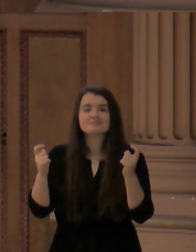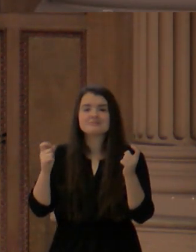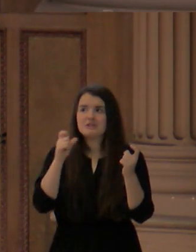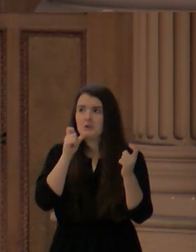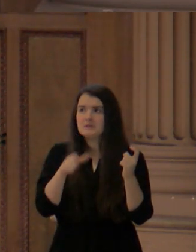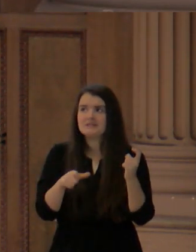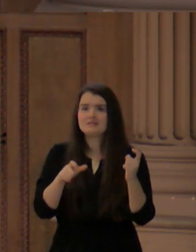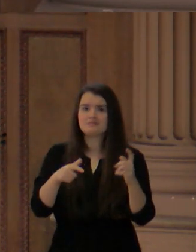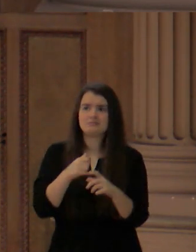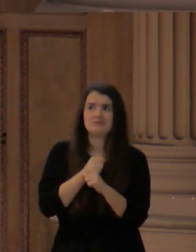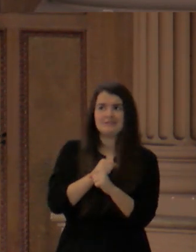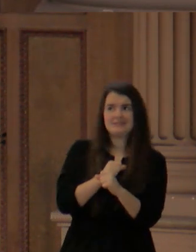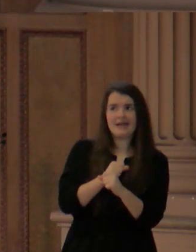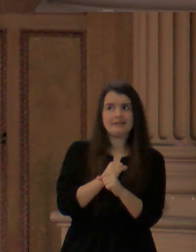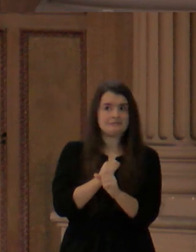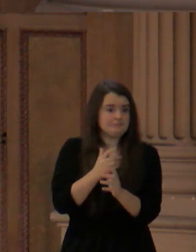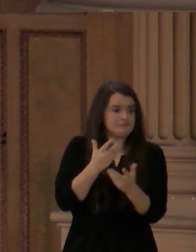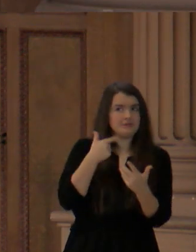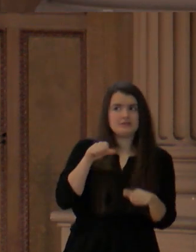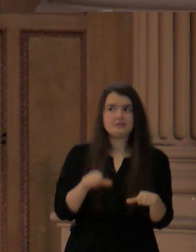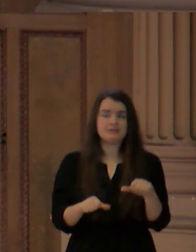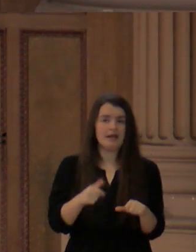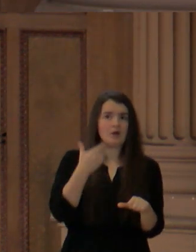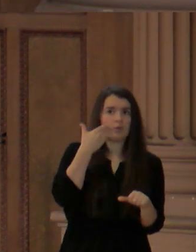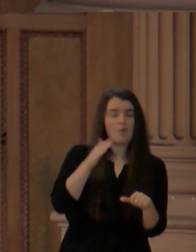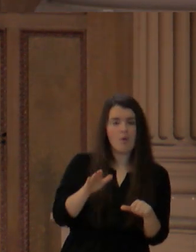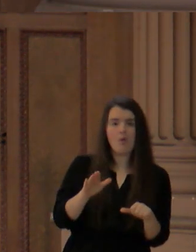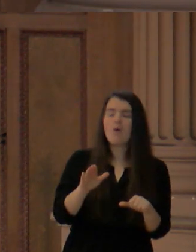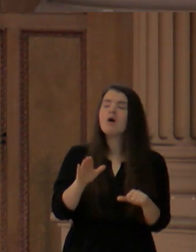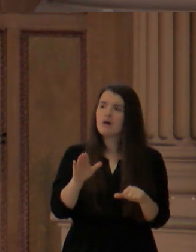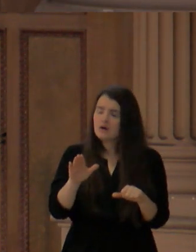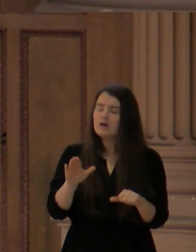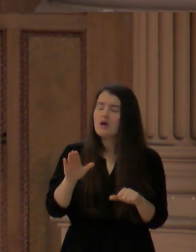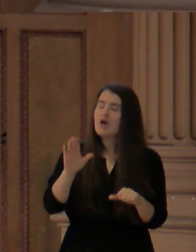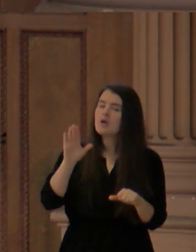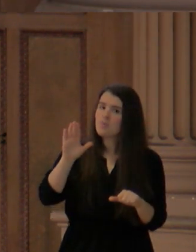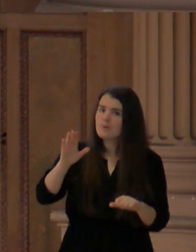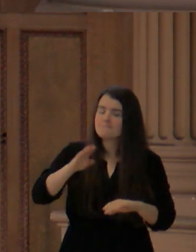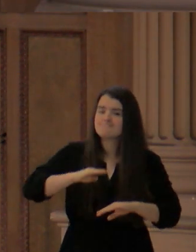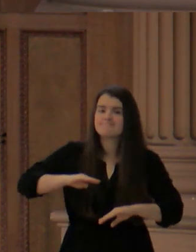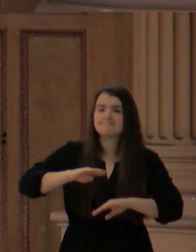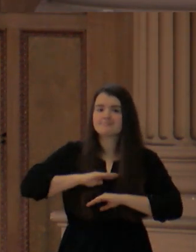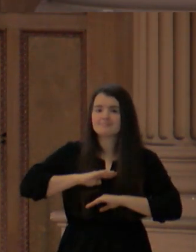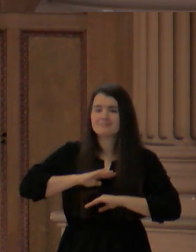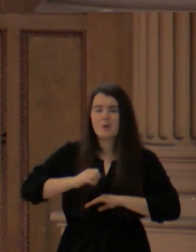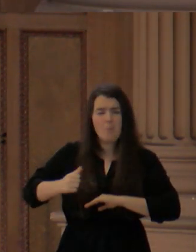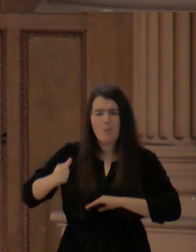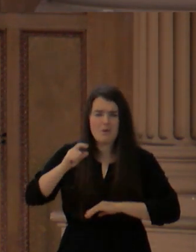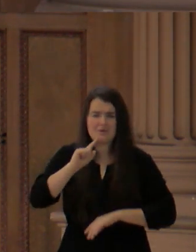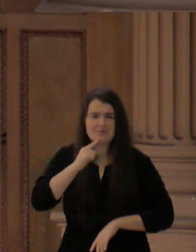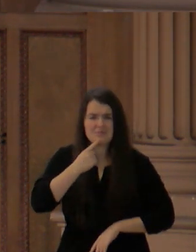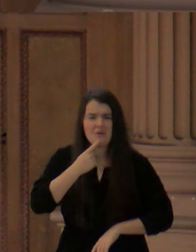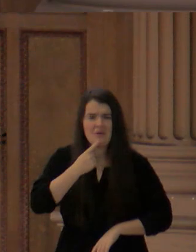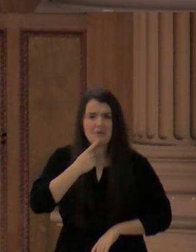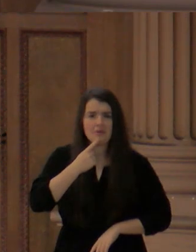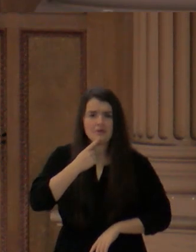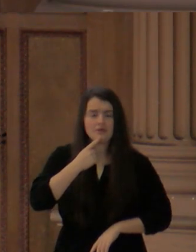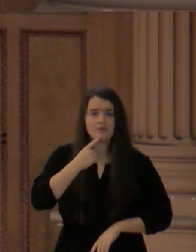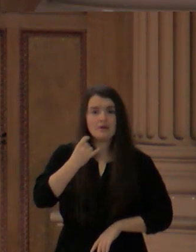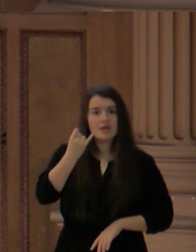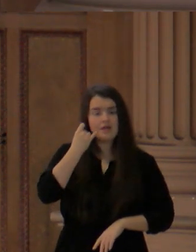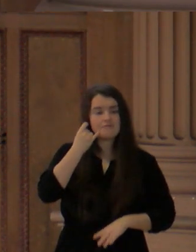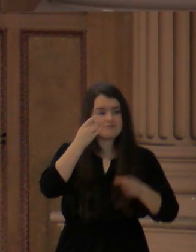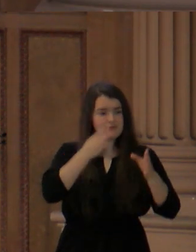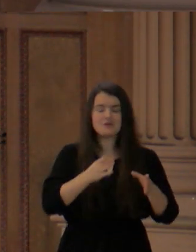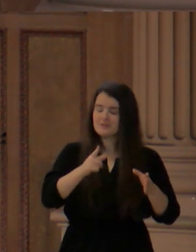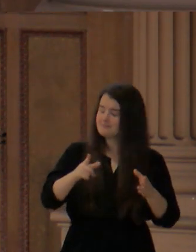we can have joy that doesn't disappoint in the end that won't leave us cynical and jaded there's never been a person who went all in on